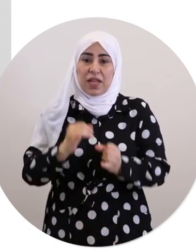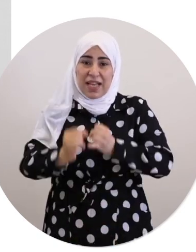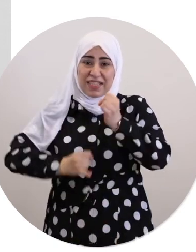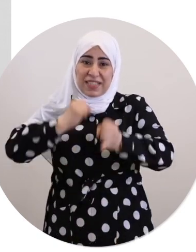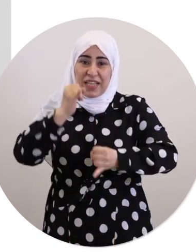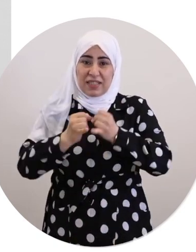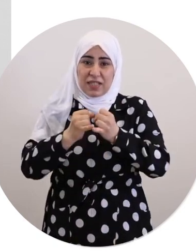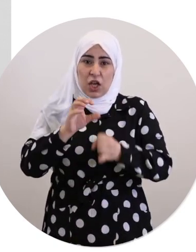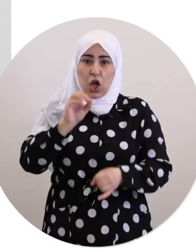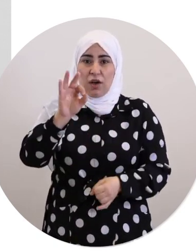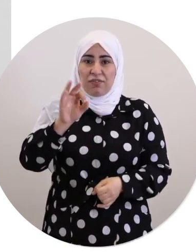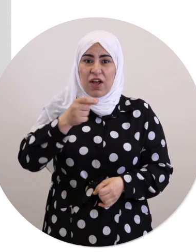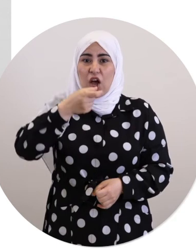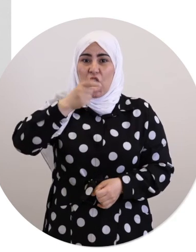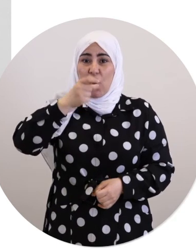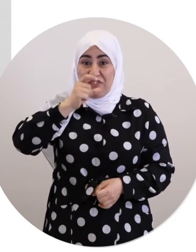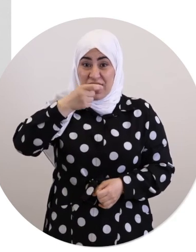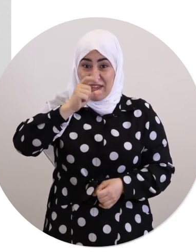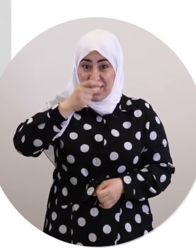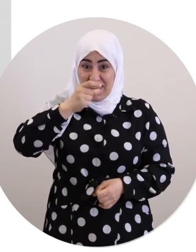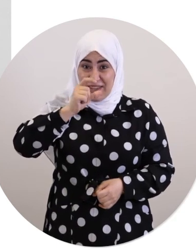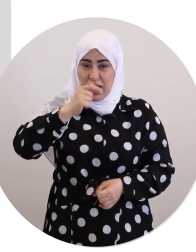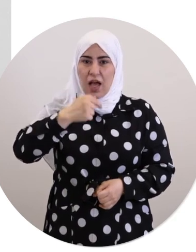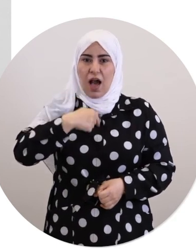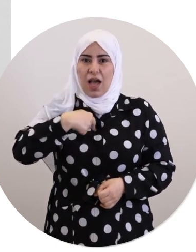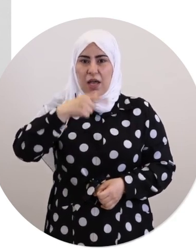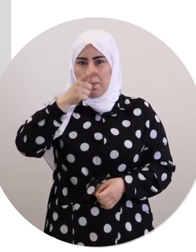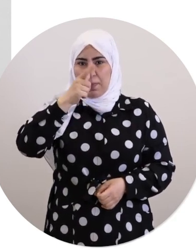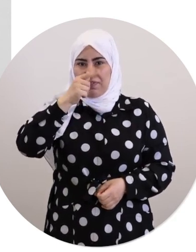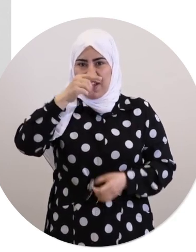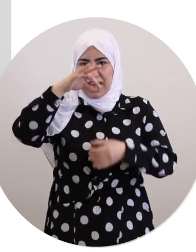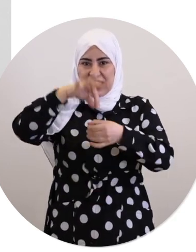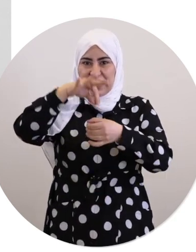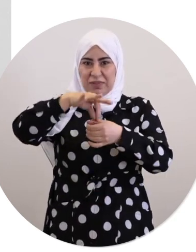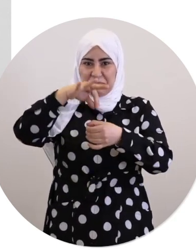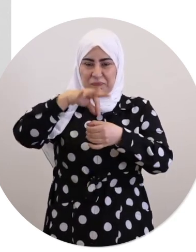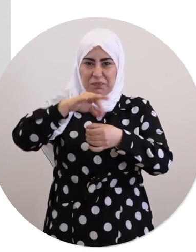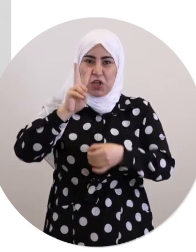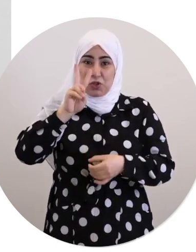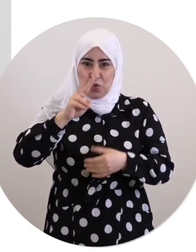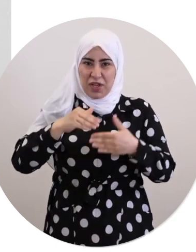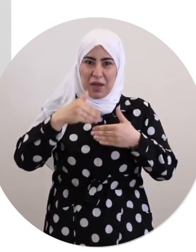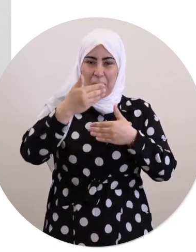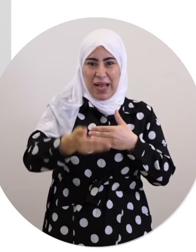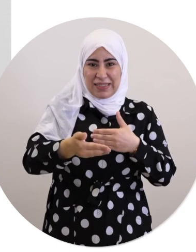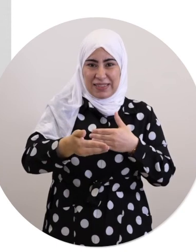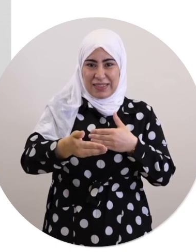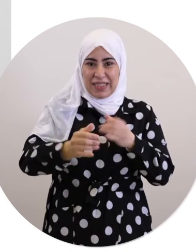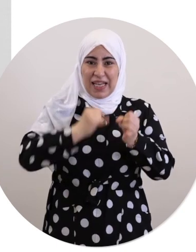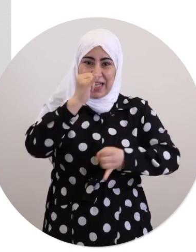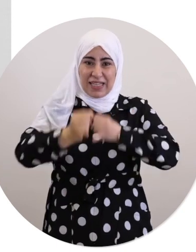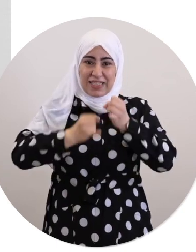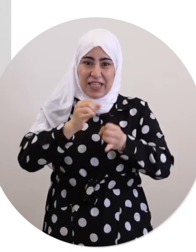Instead of coffee, I prefer tea. Now you can also use it by adding a noun after it. So if you use instead of, you